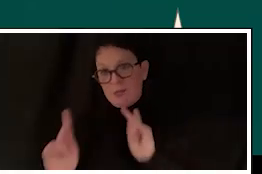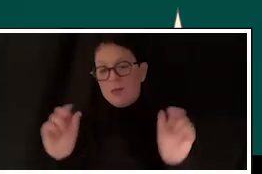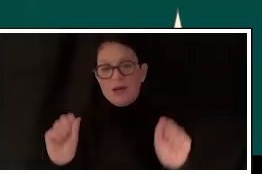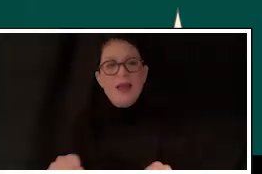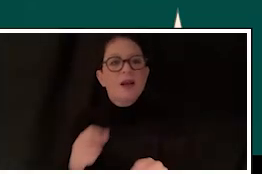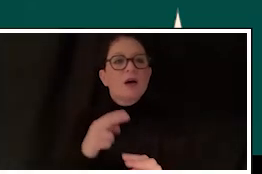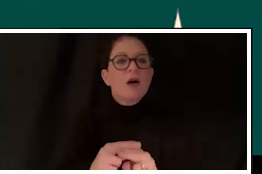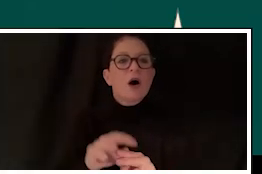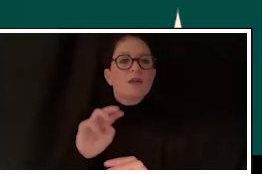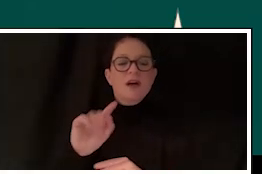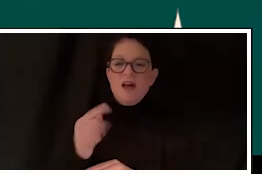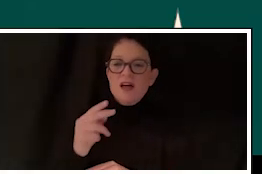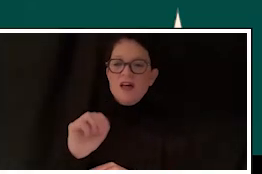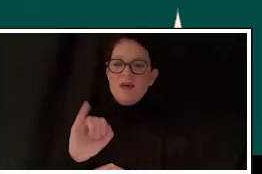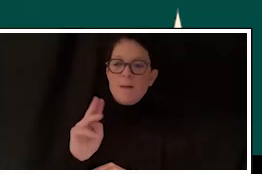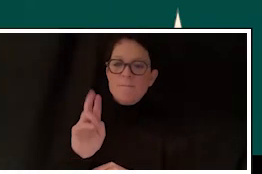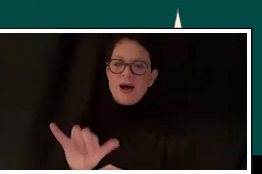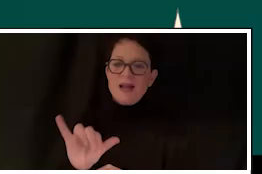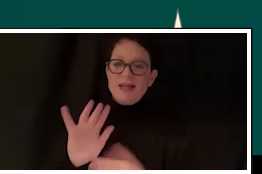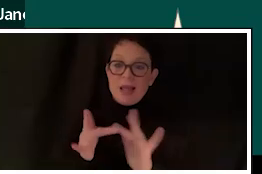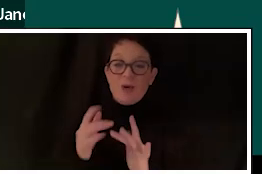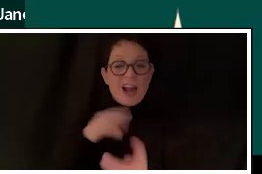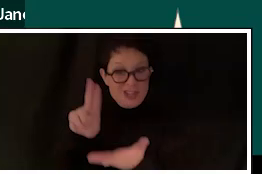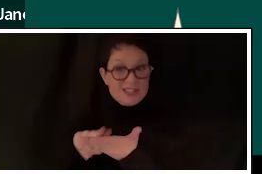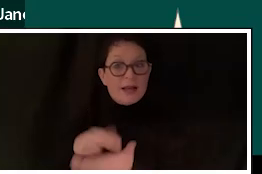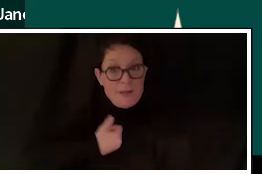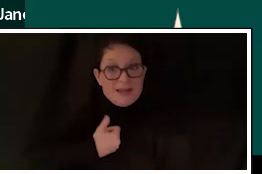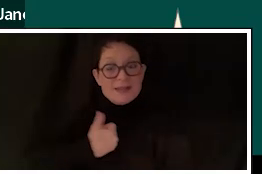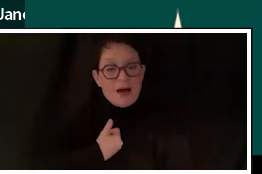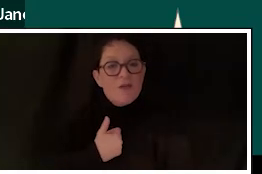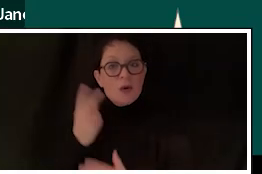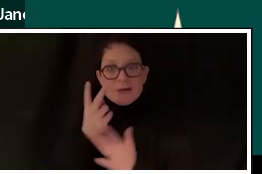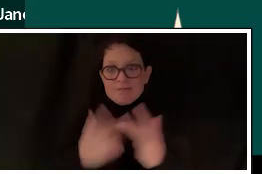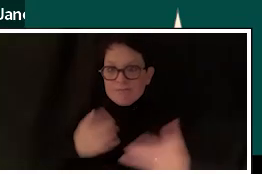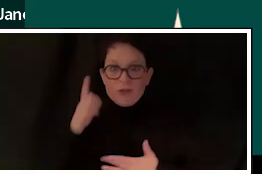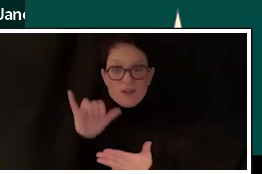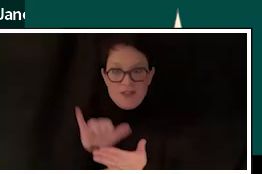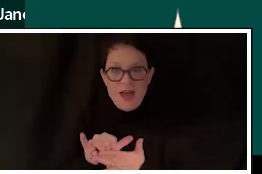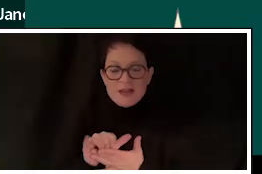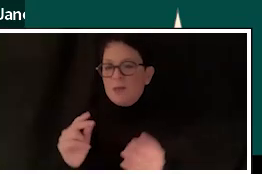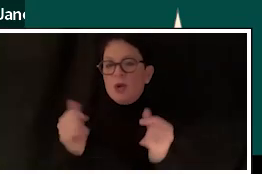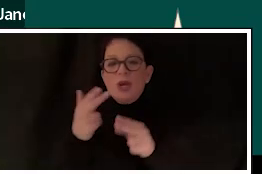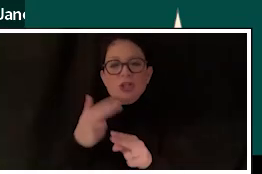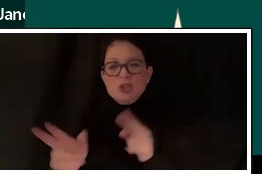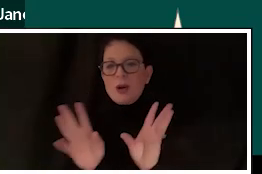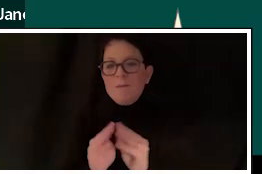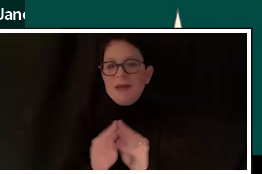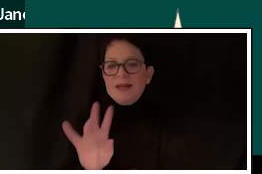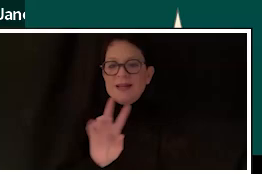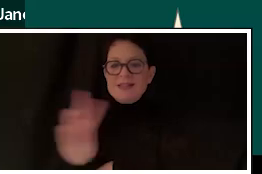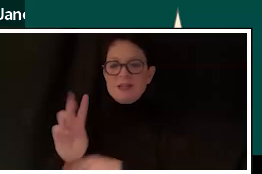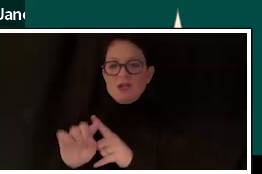It's called the Mighty Network. I just signed up myself. So we're really looking forward to that. That'll be a quick short meeting from 6